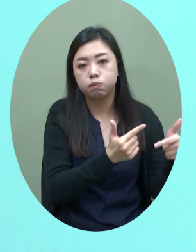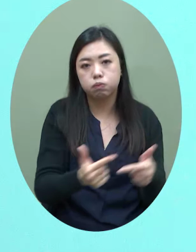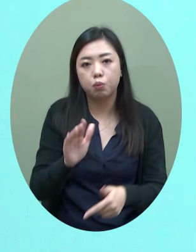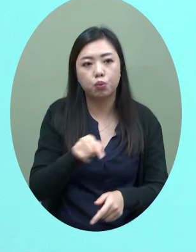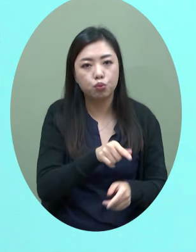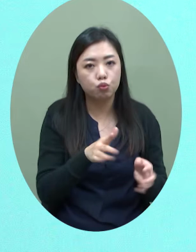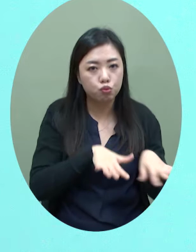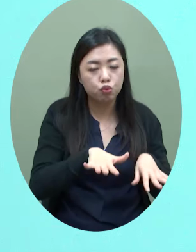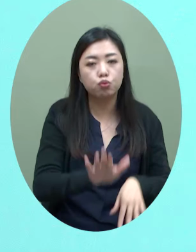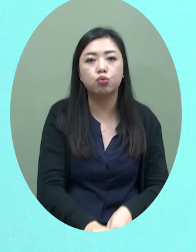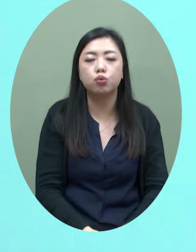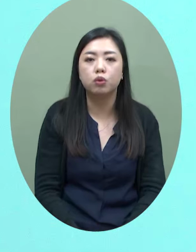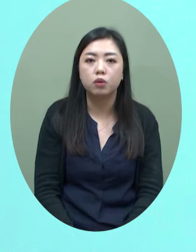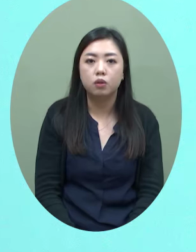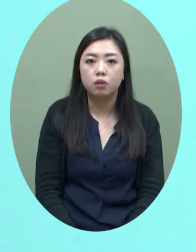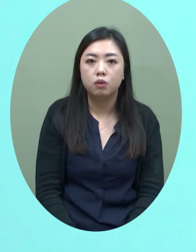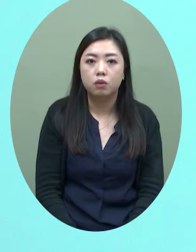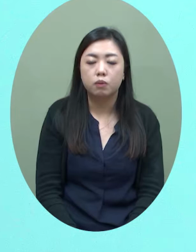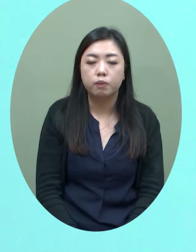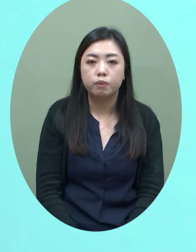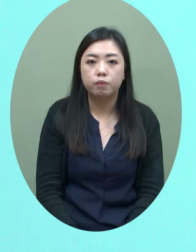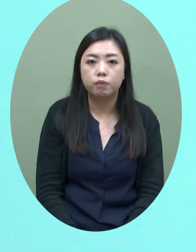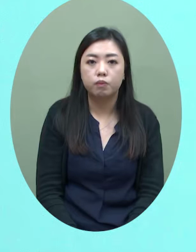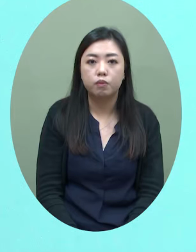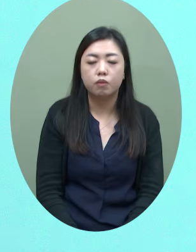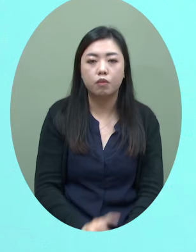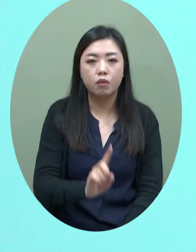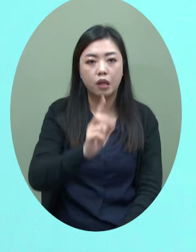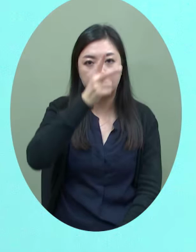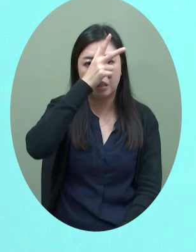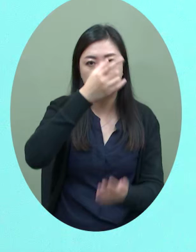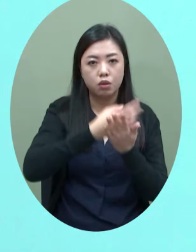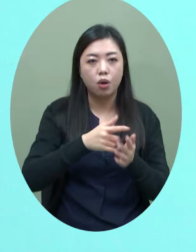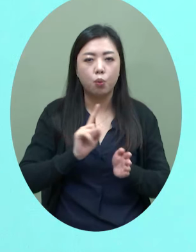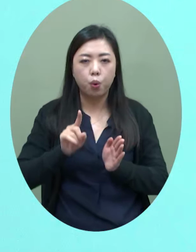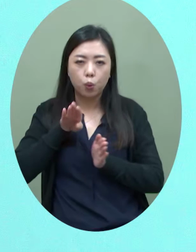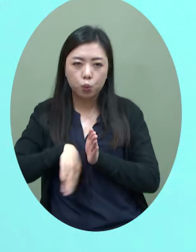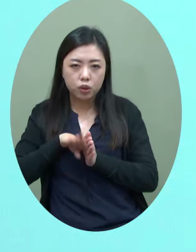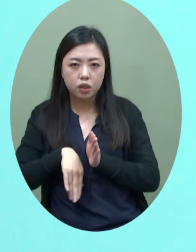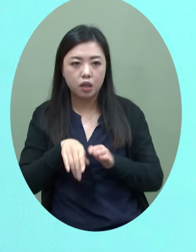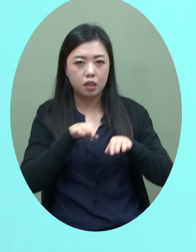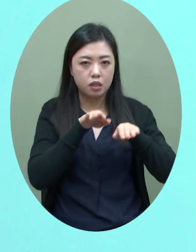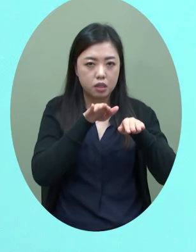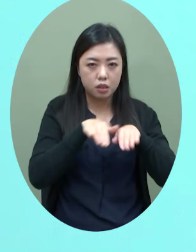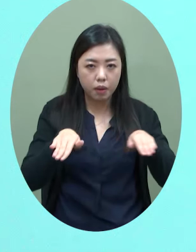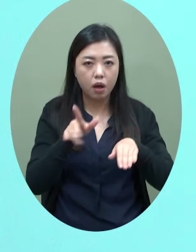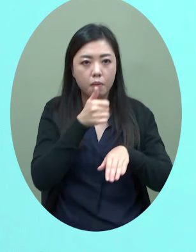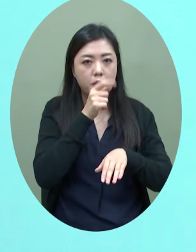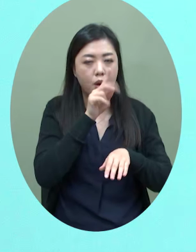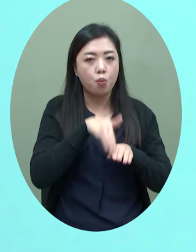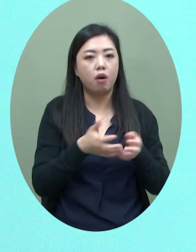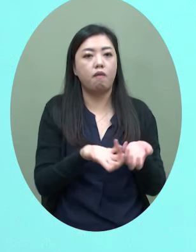We have no policy to deliberately separate children from their parents, but the public health concerns have to